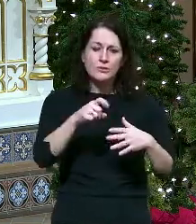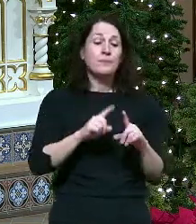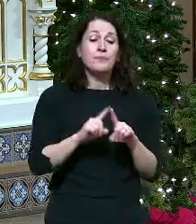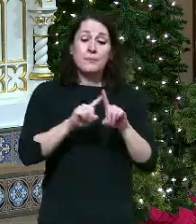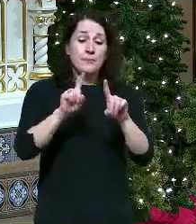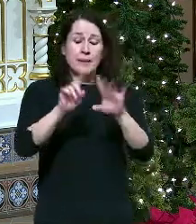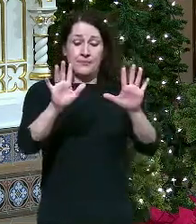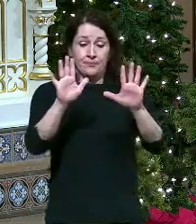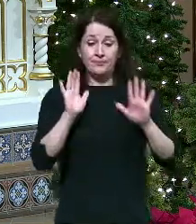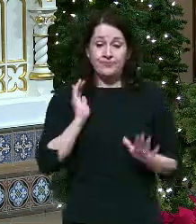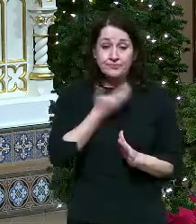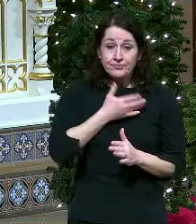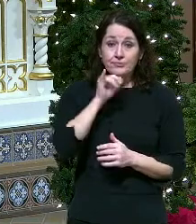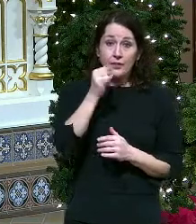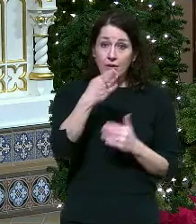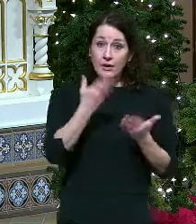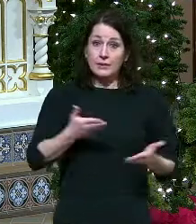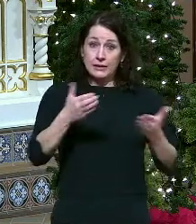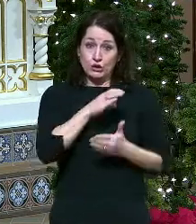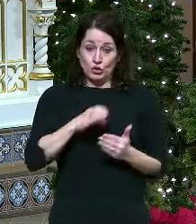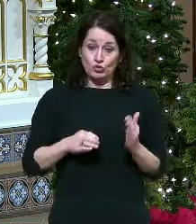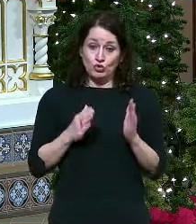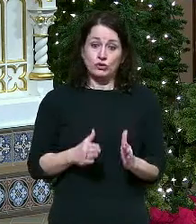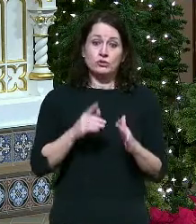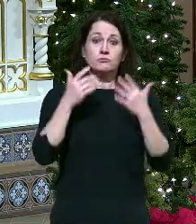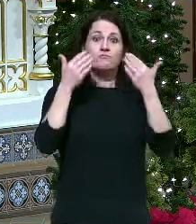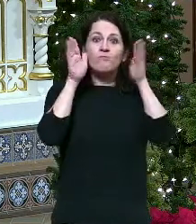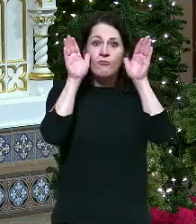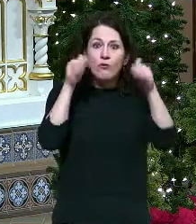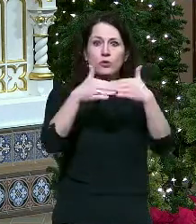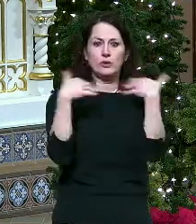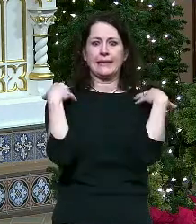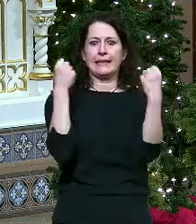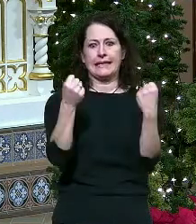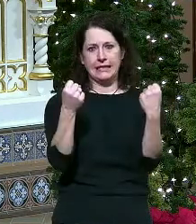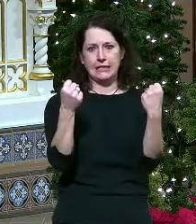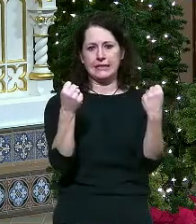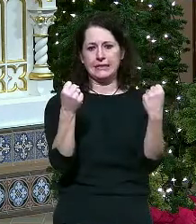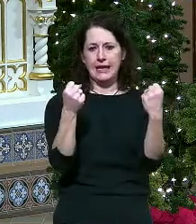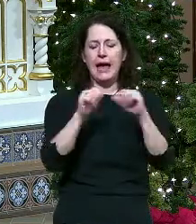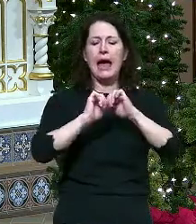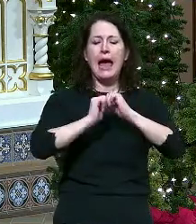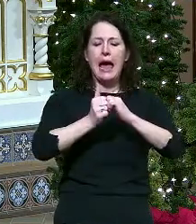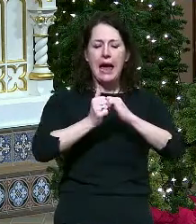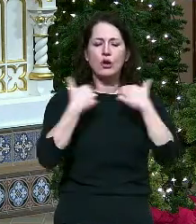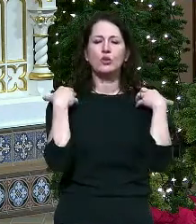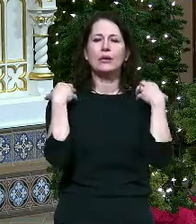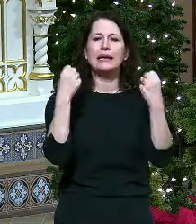is to strive to be a part of the healing that